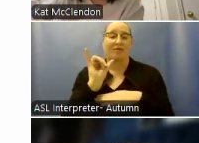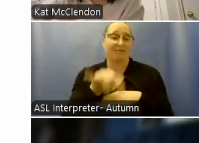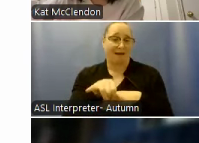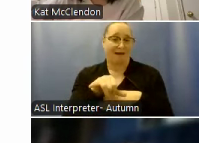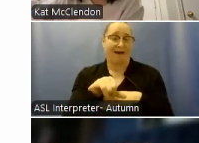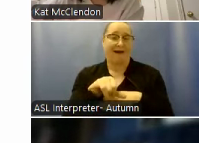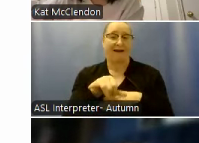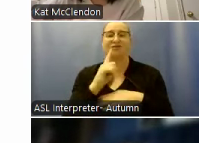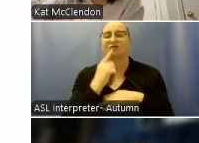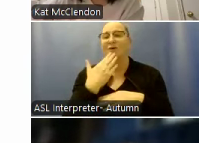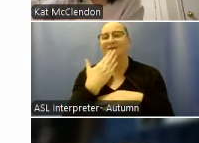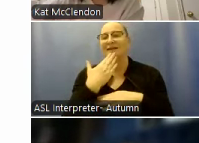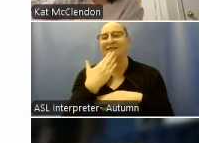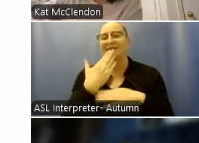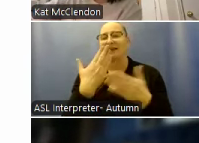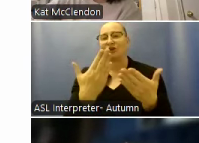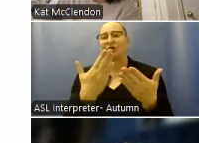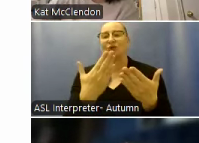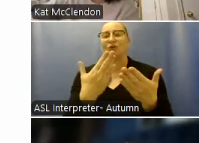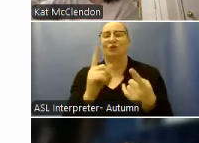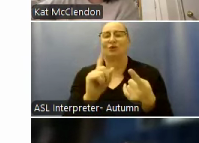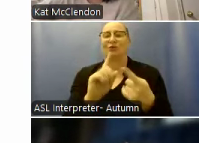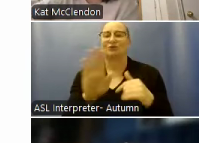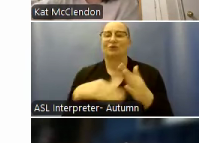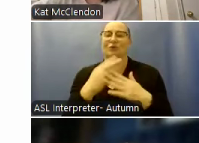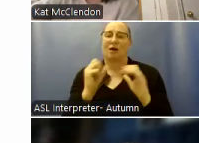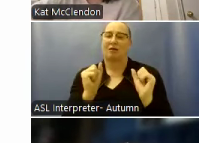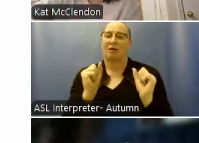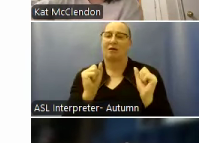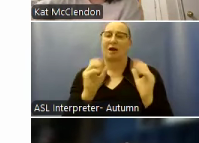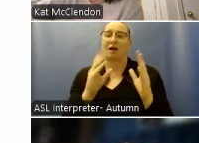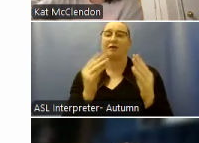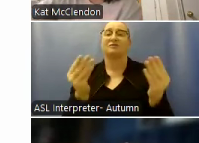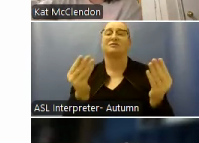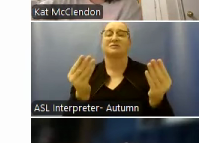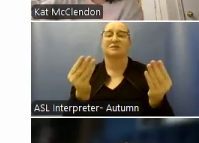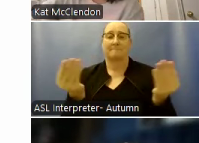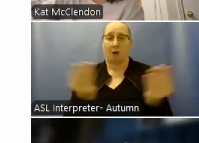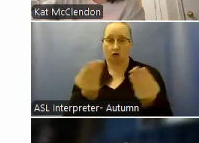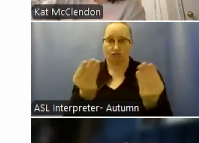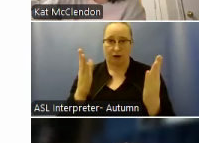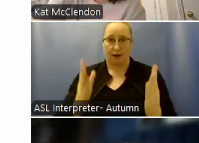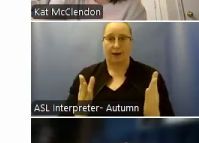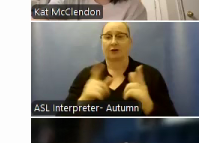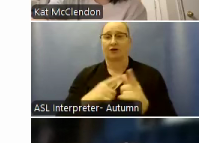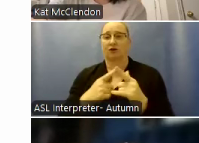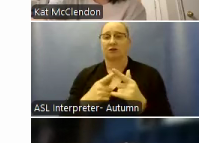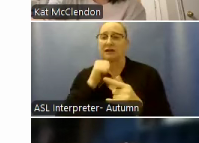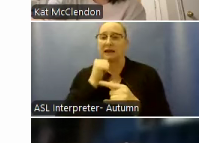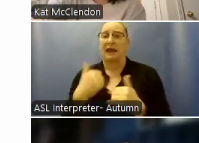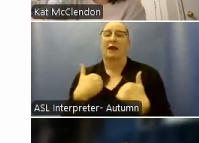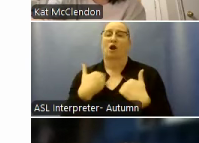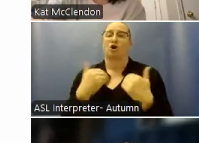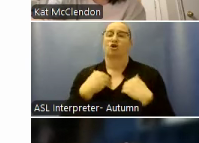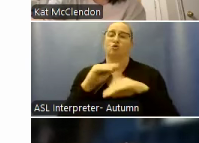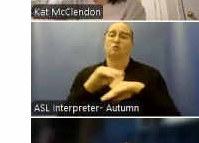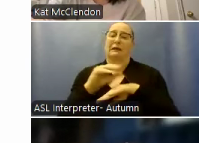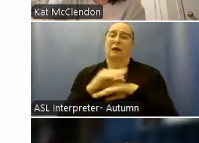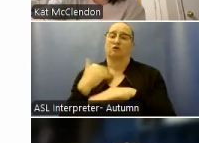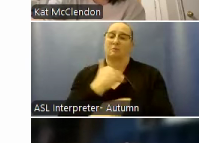So just want to say thank you to our incredible moderators and our wonderful youth council members.